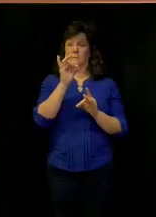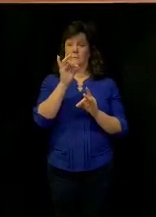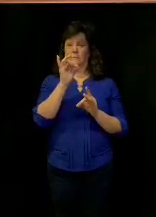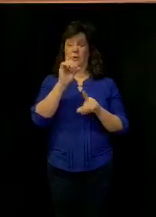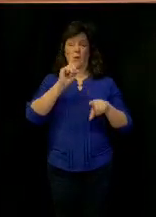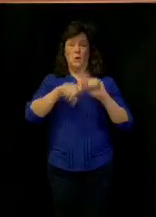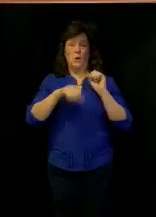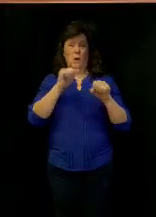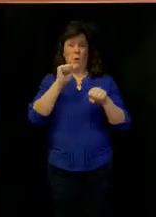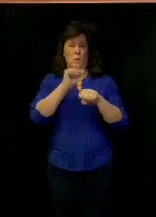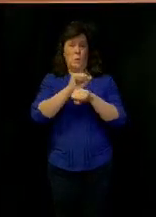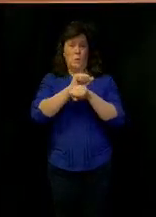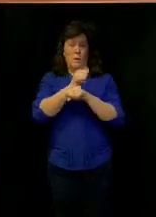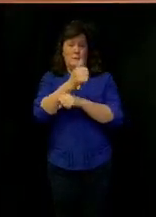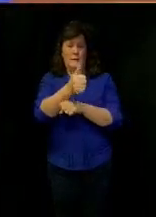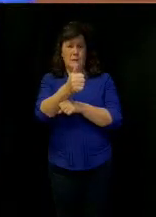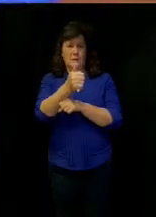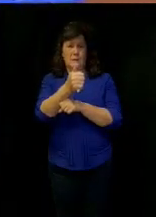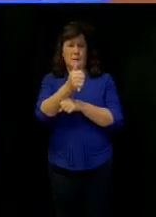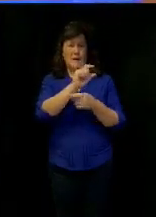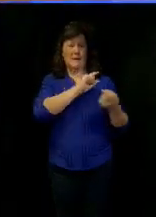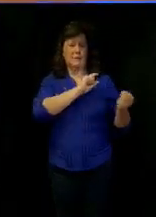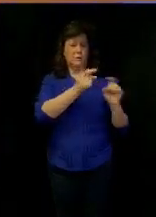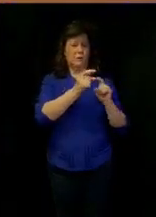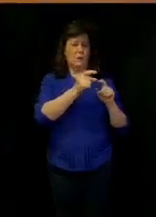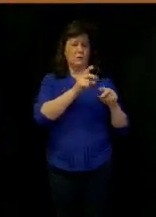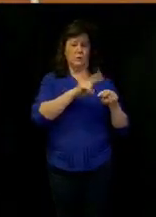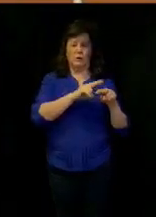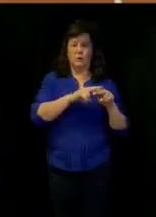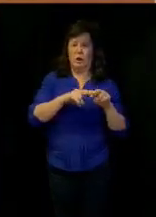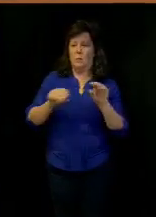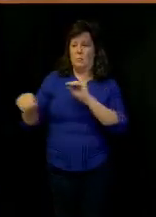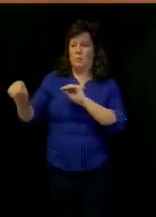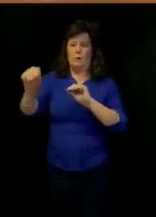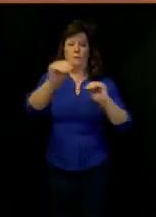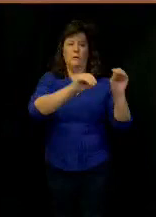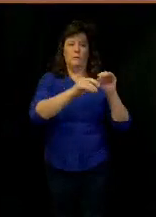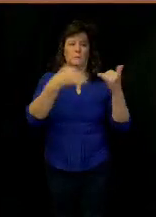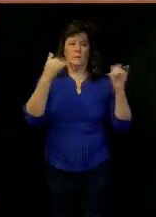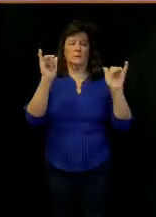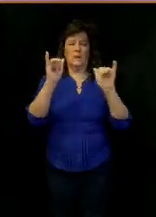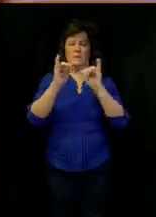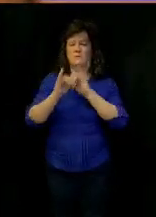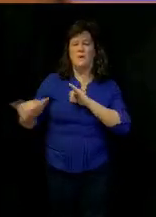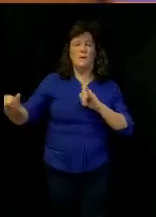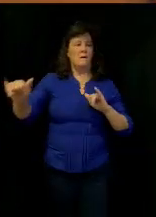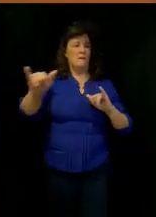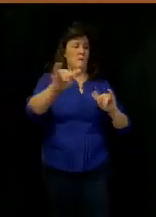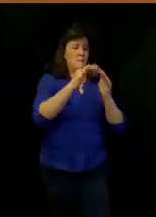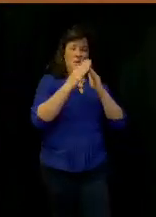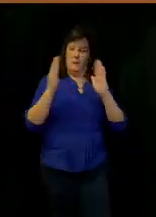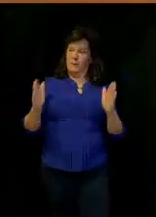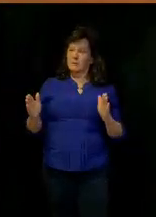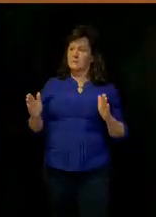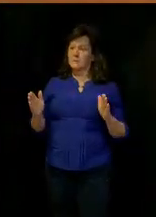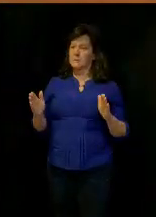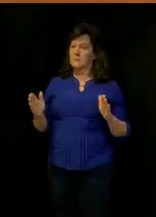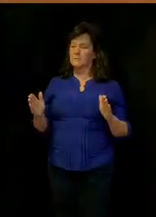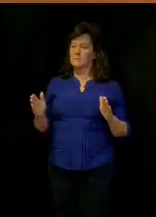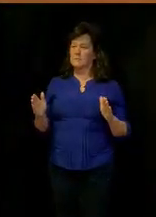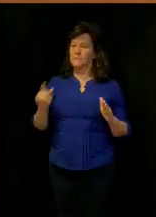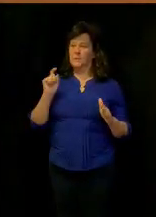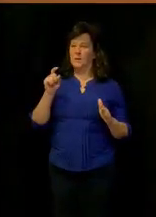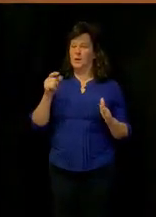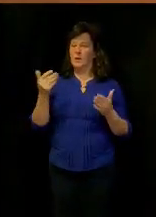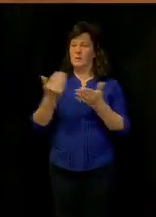You can change the furniture around in your house, but it's still the same house. You need